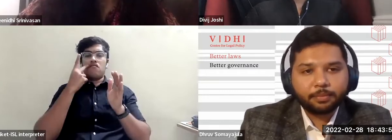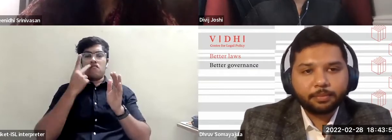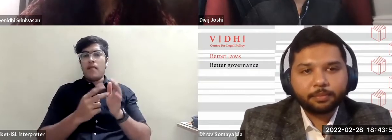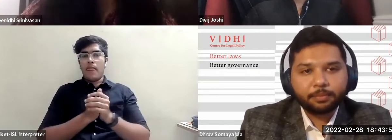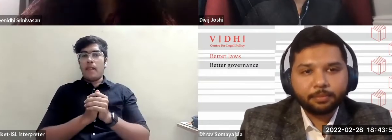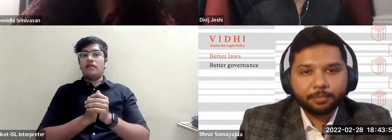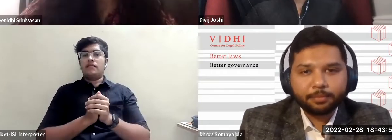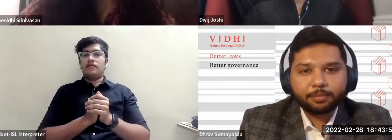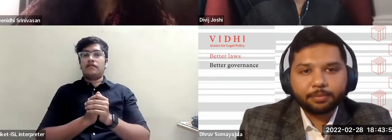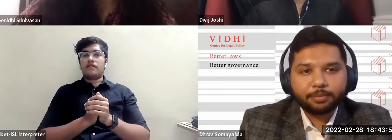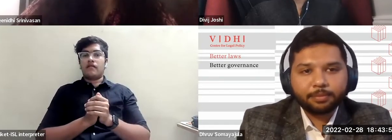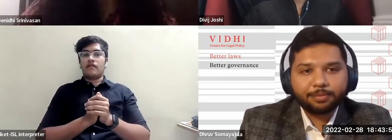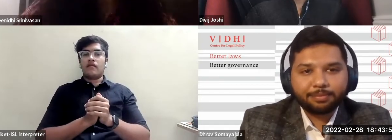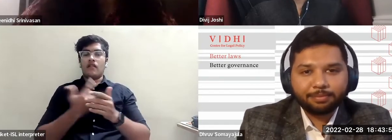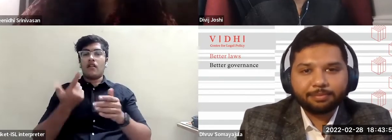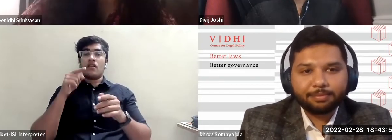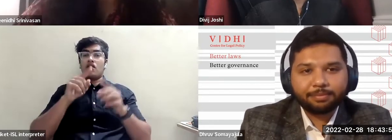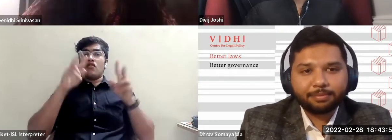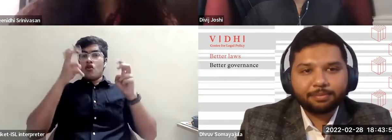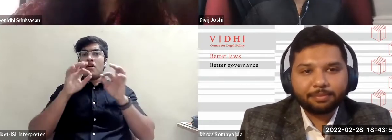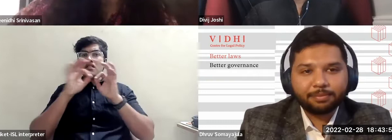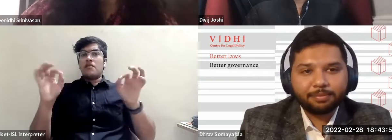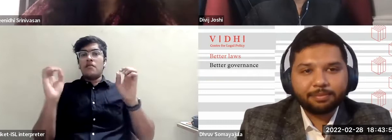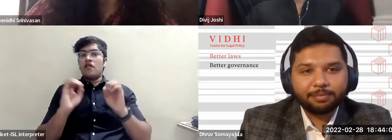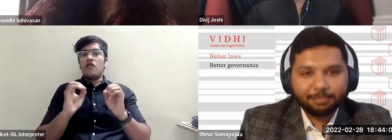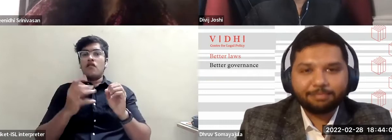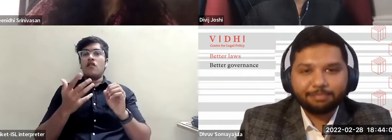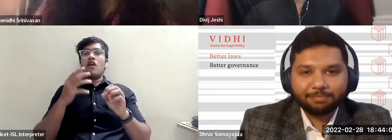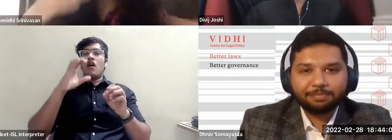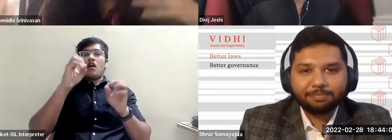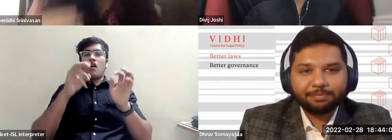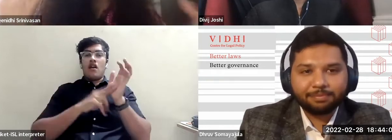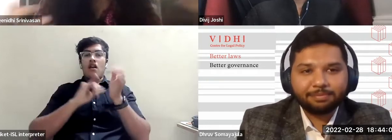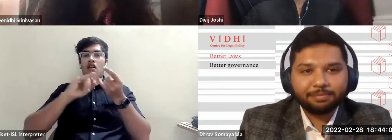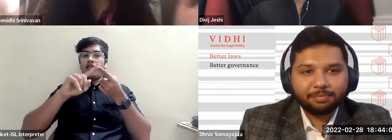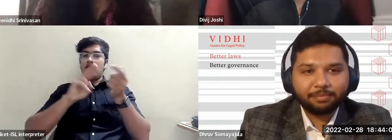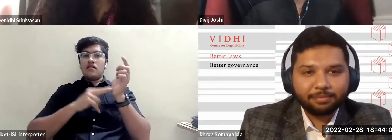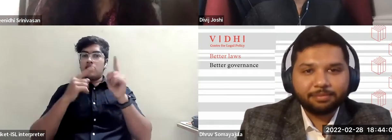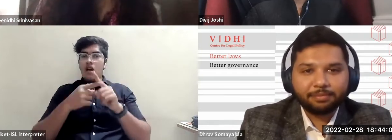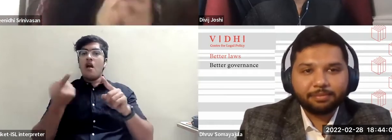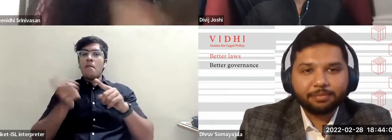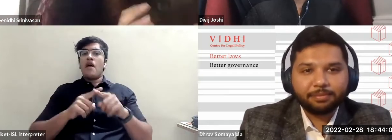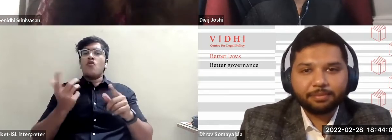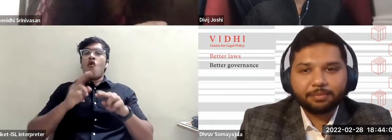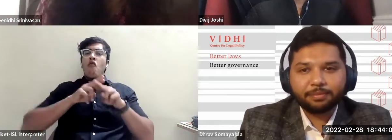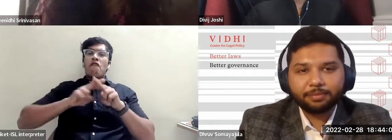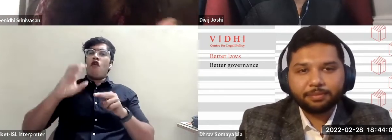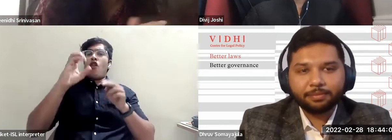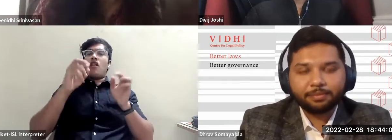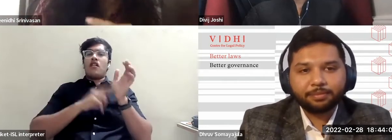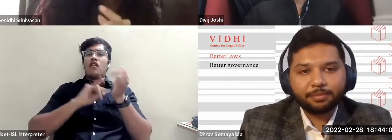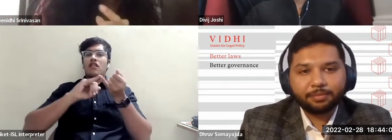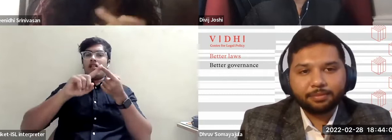consent. I mean, it's not simple actually, consent versus explicit consent. What does that really mean on a user